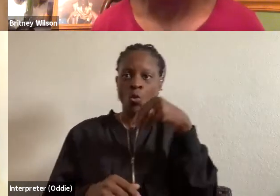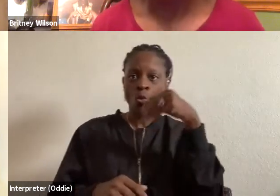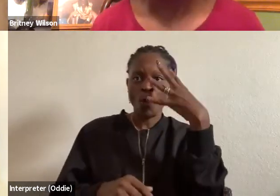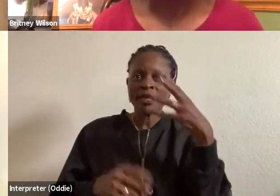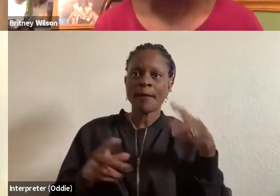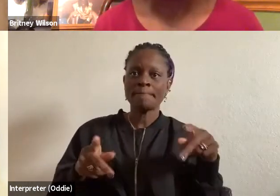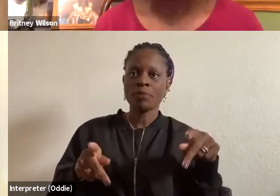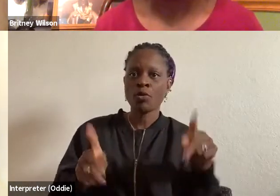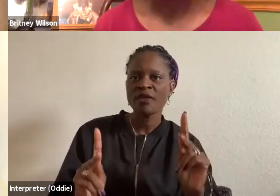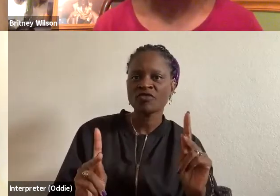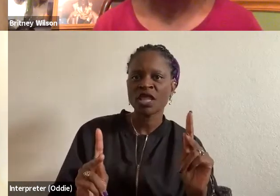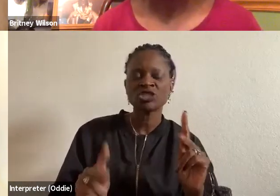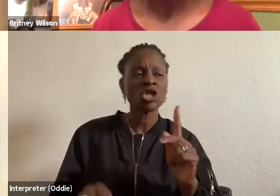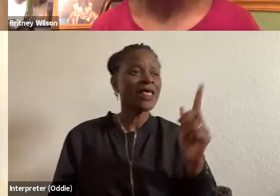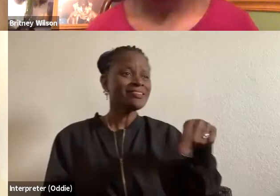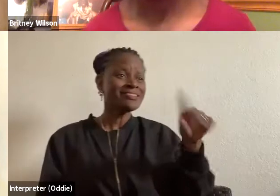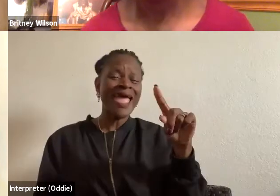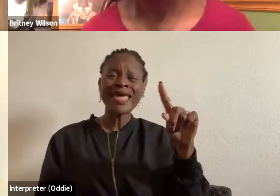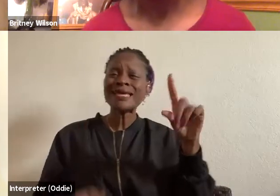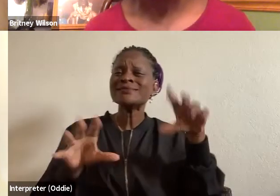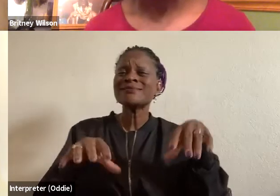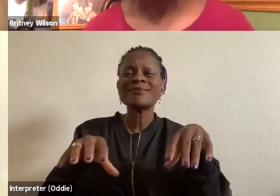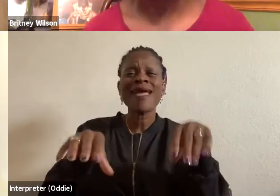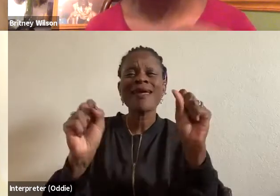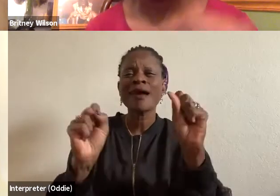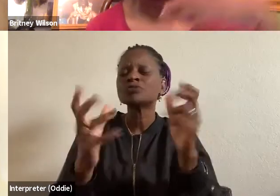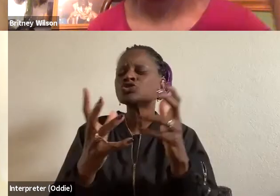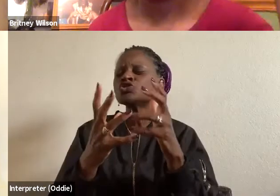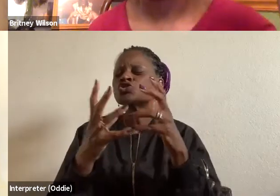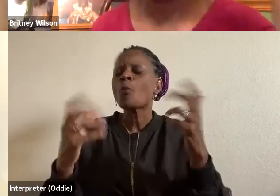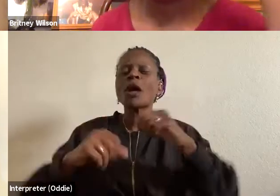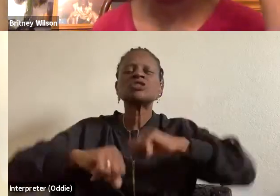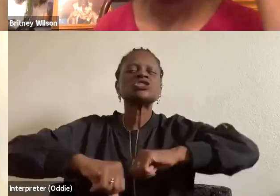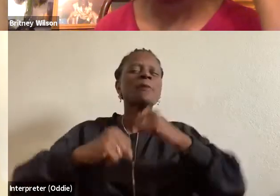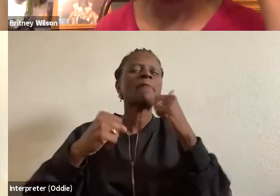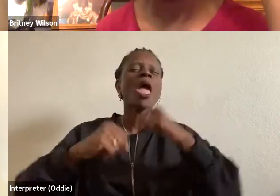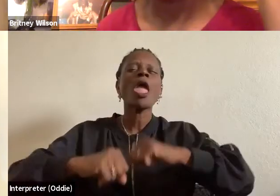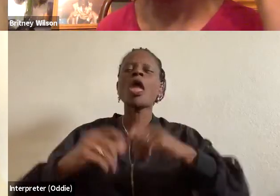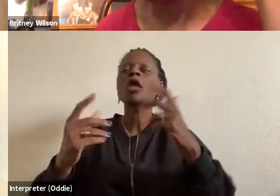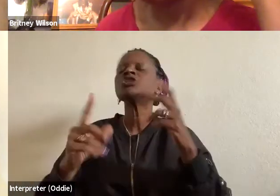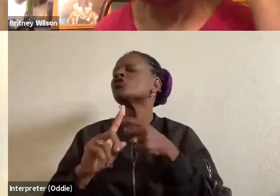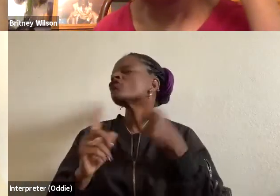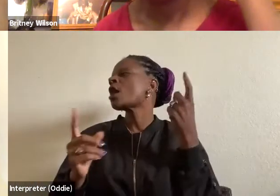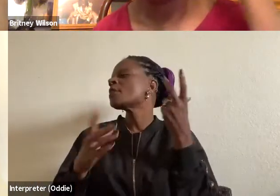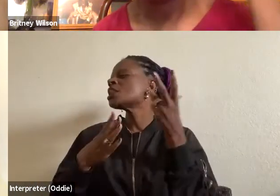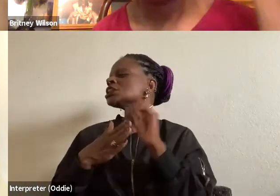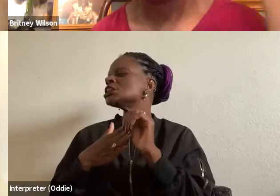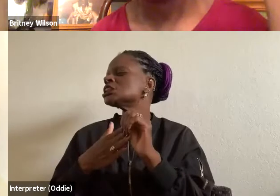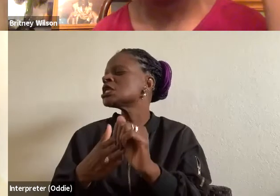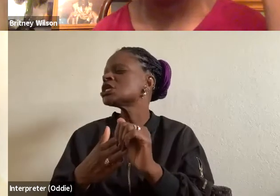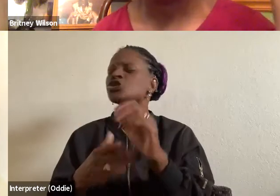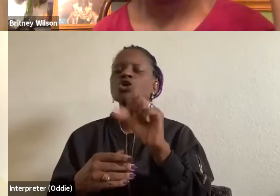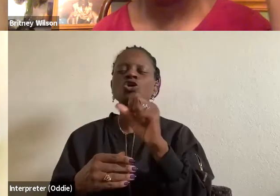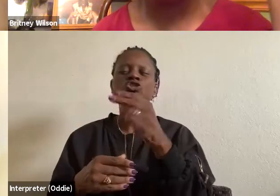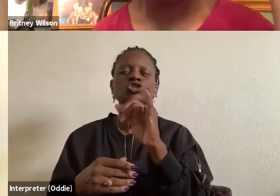White disabled people take up a hell of a lot of space, you know, from the leadership to, you know, being on panels about